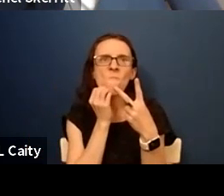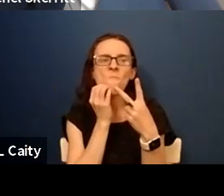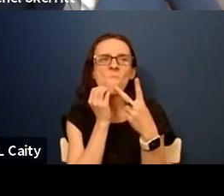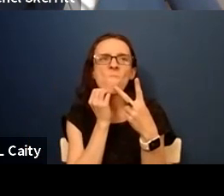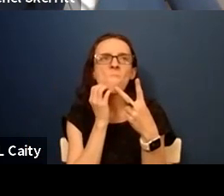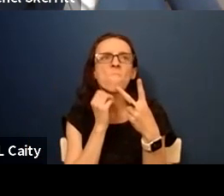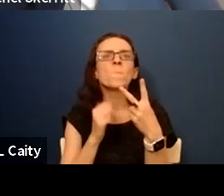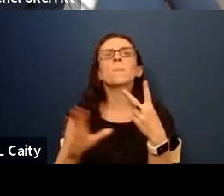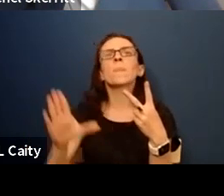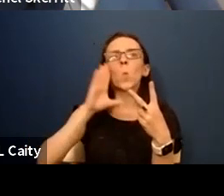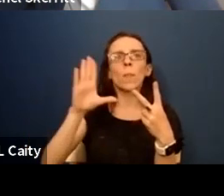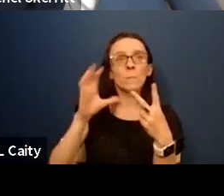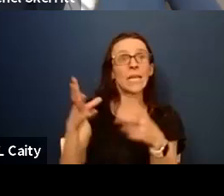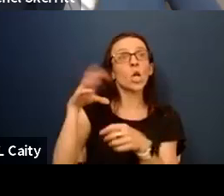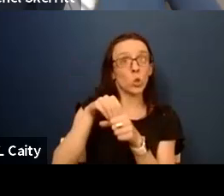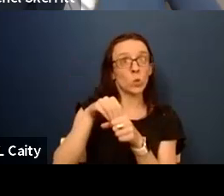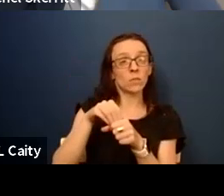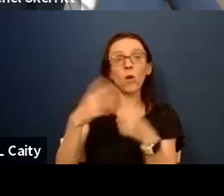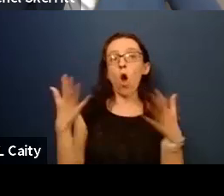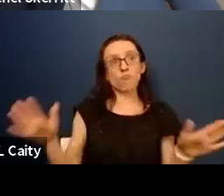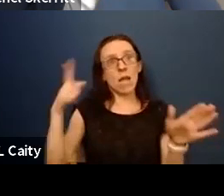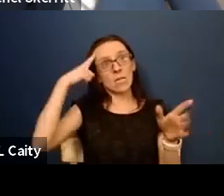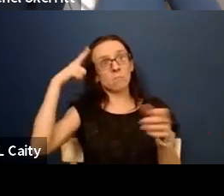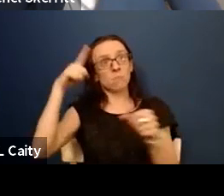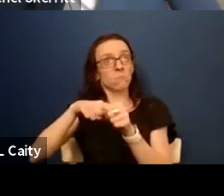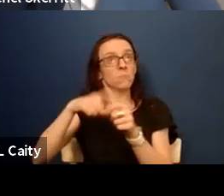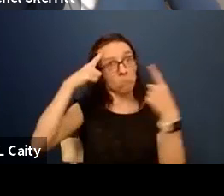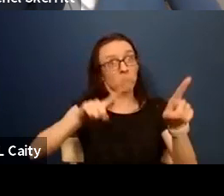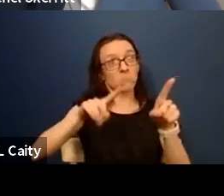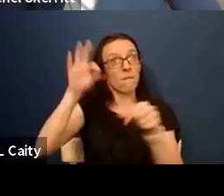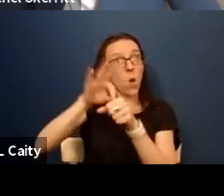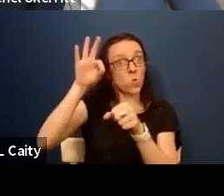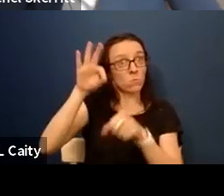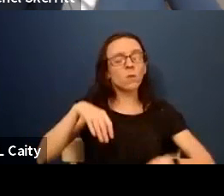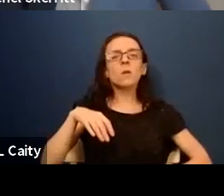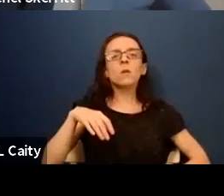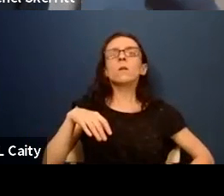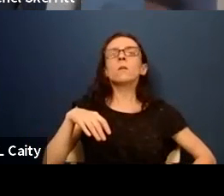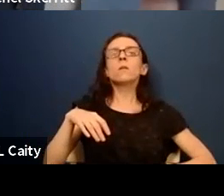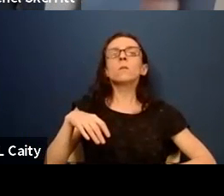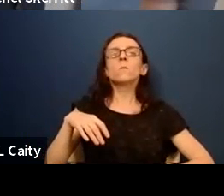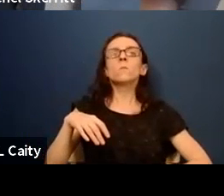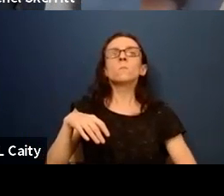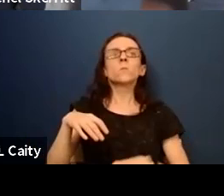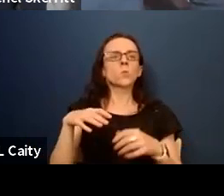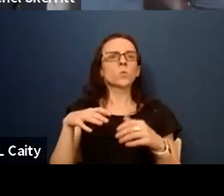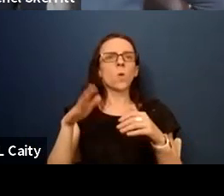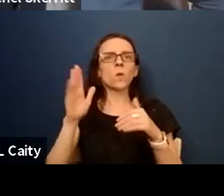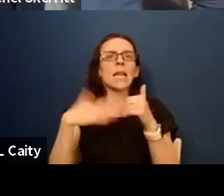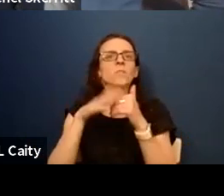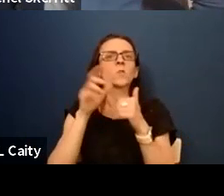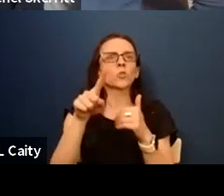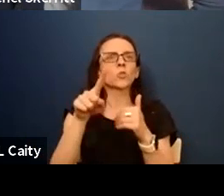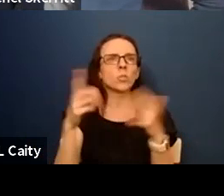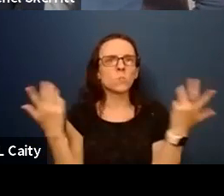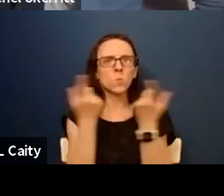be included as part of the conversation, then the question becomes, in what way? Is